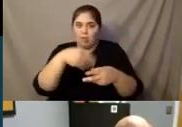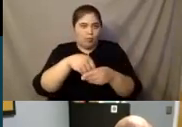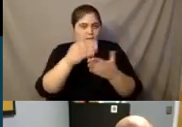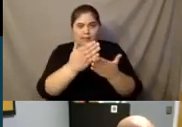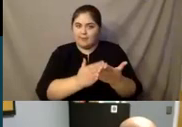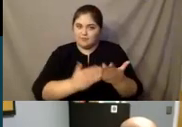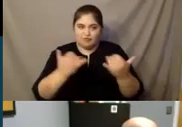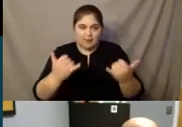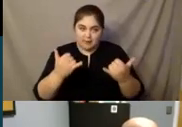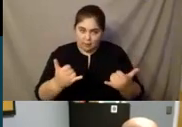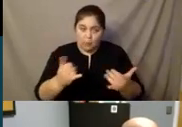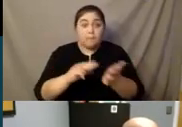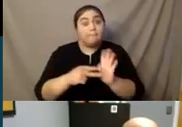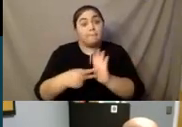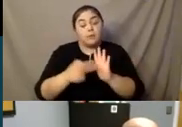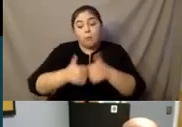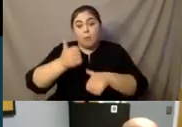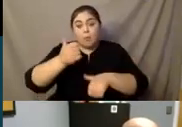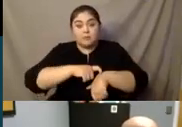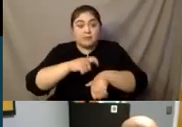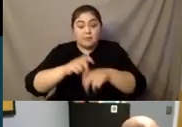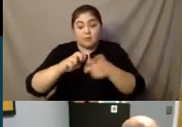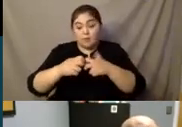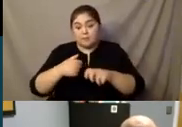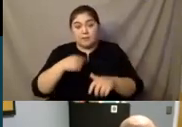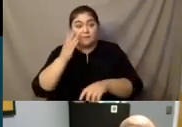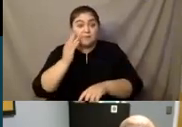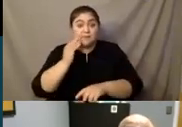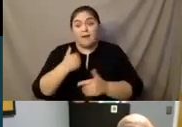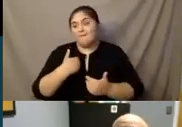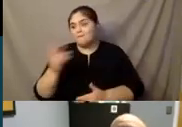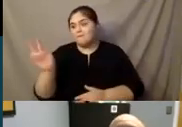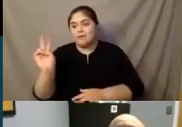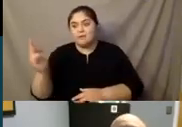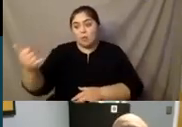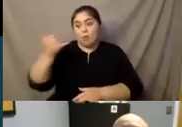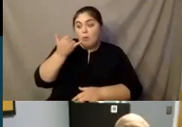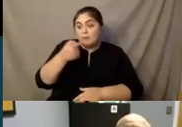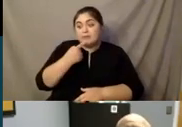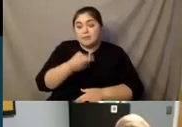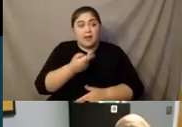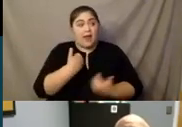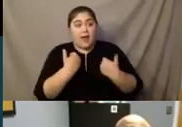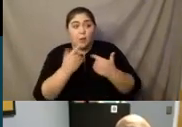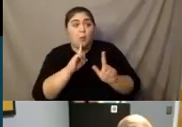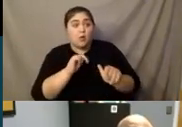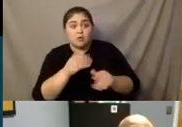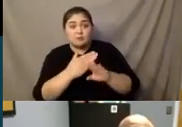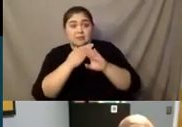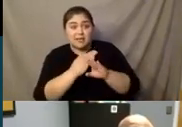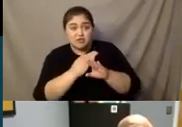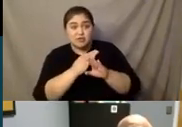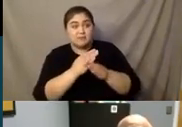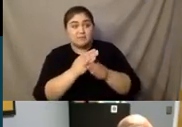So most of the time the issues I've had is I have victims that call me up and there was a full order of protection that was issued at